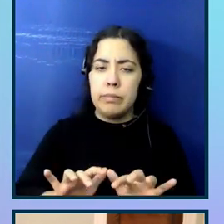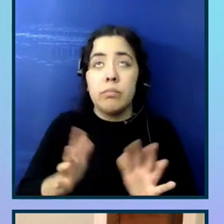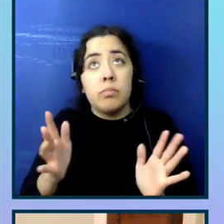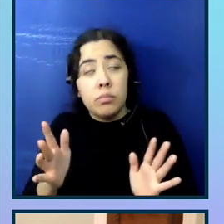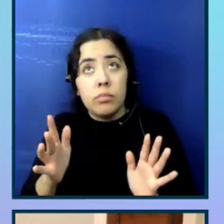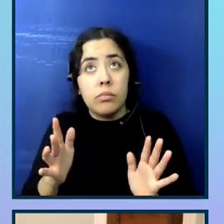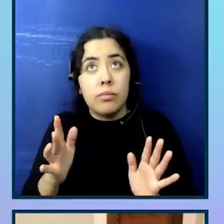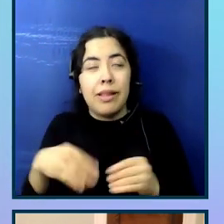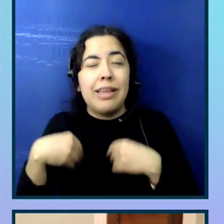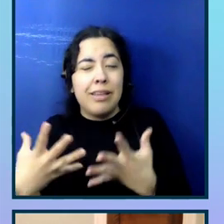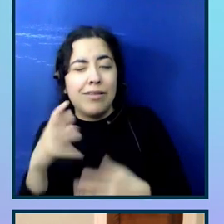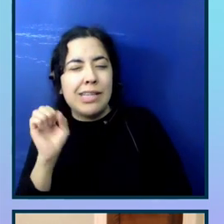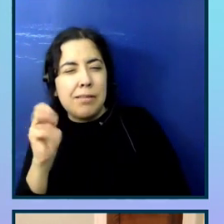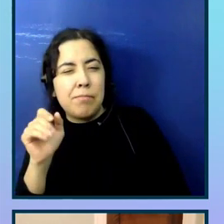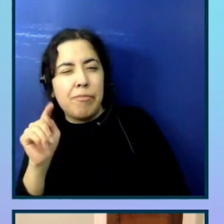they give semantics.